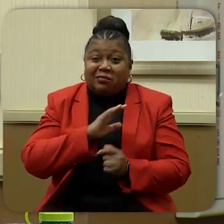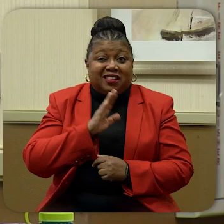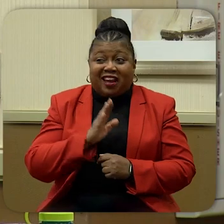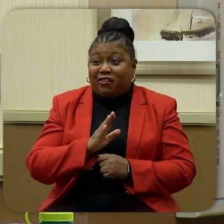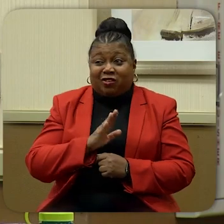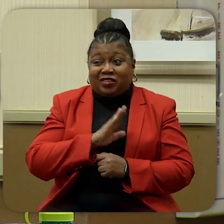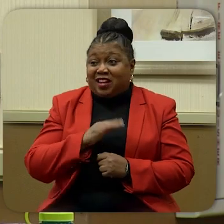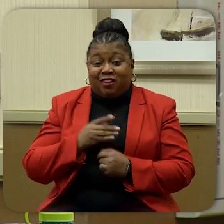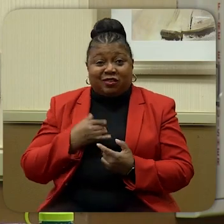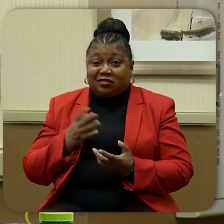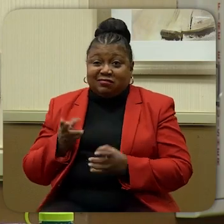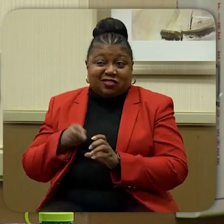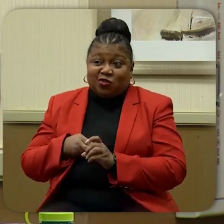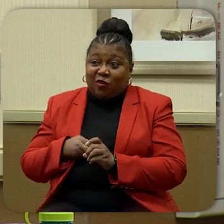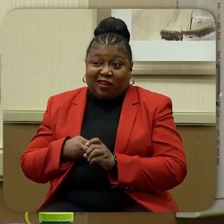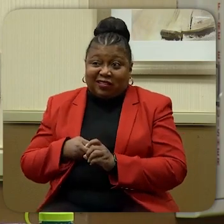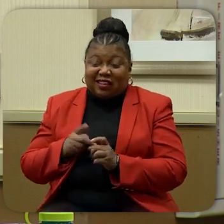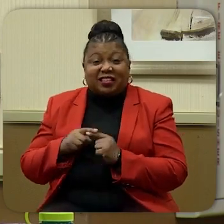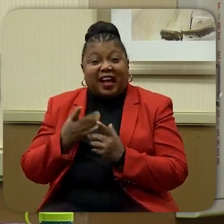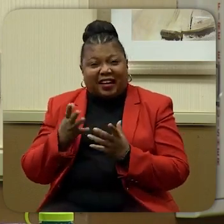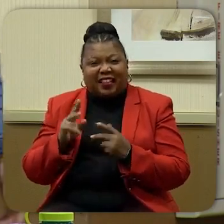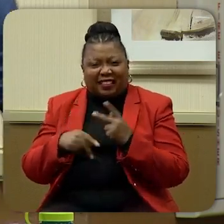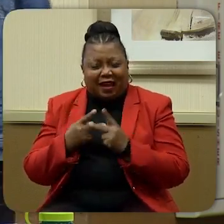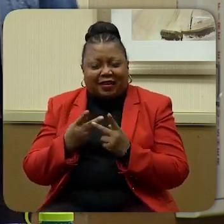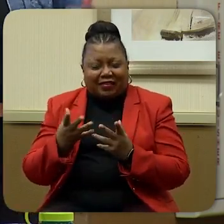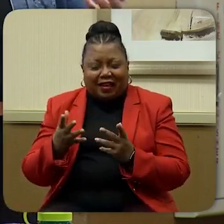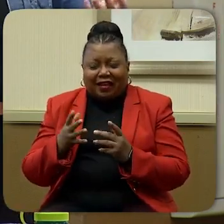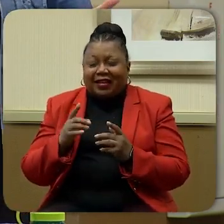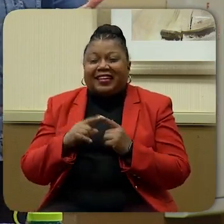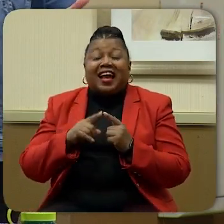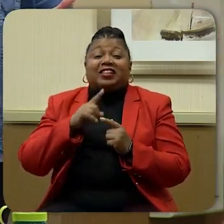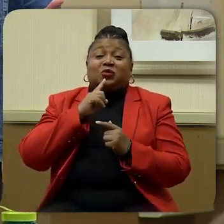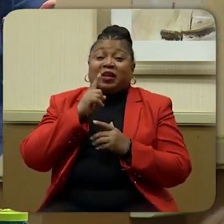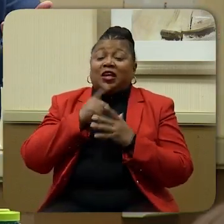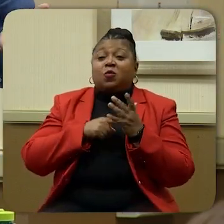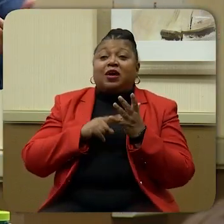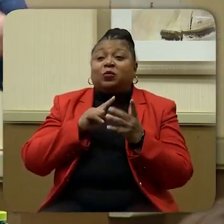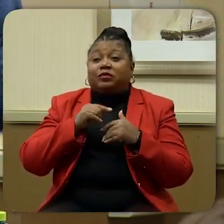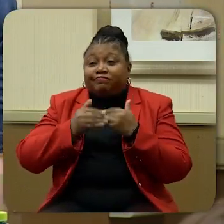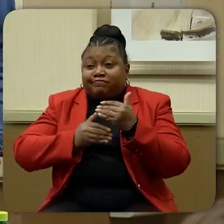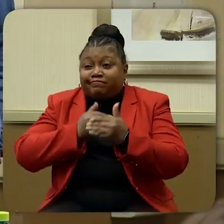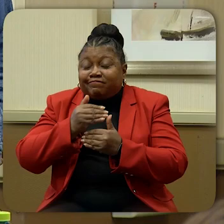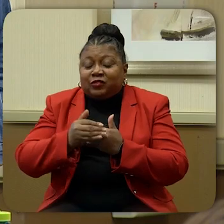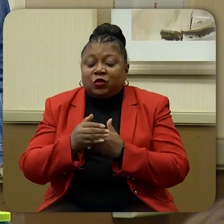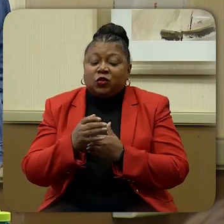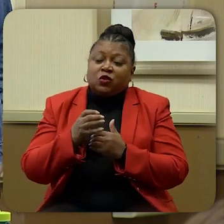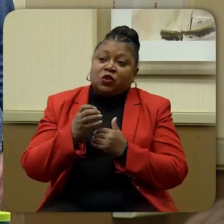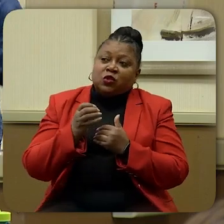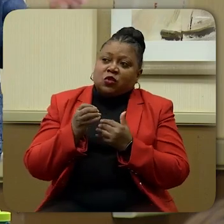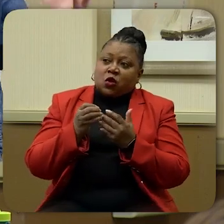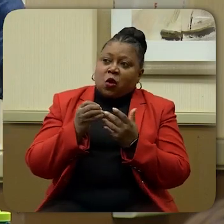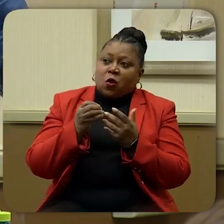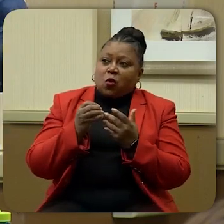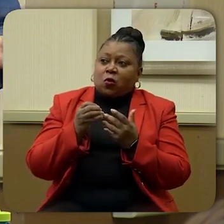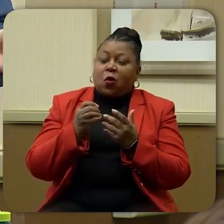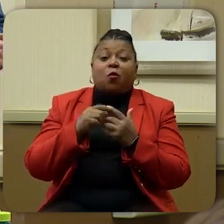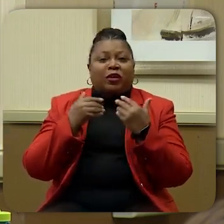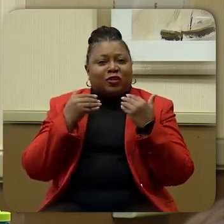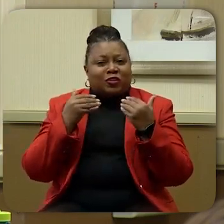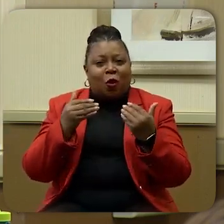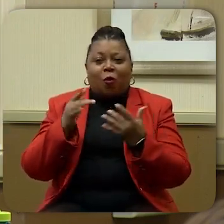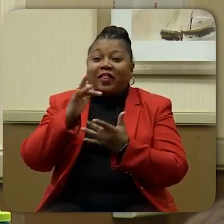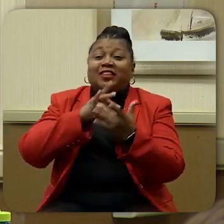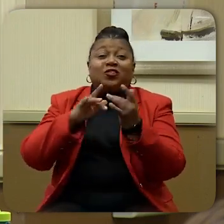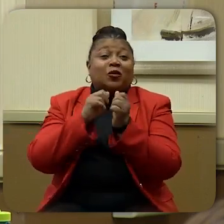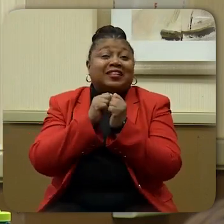never got on board, kind of thing. And that's really what we're navigating. So we'll go on this